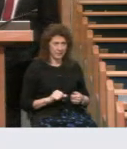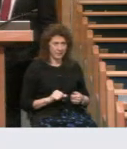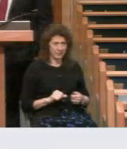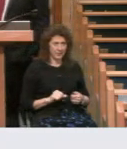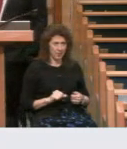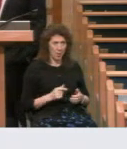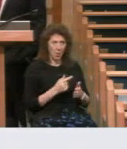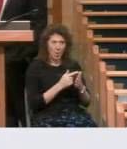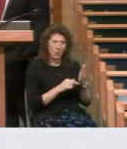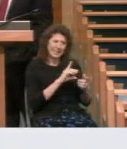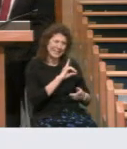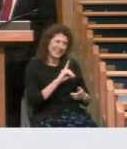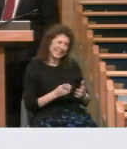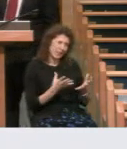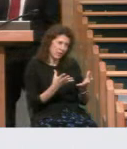do?